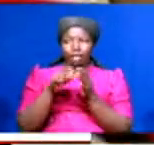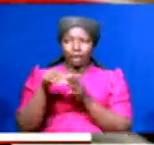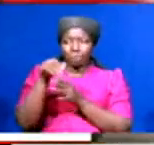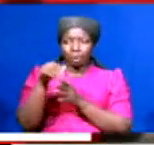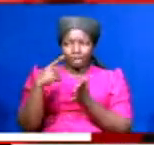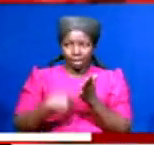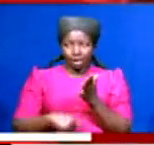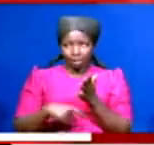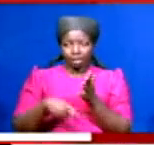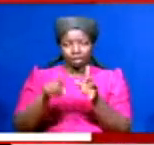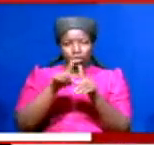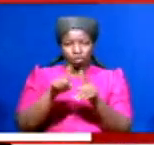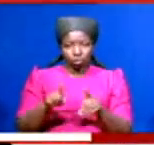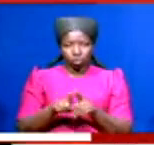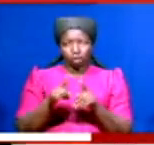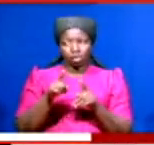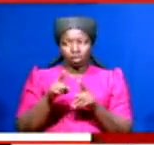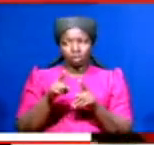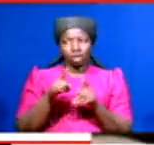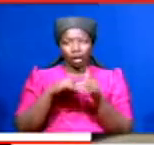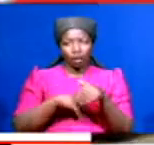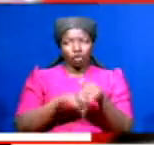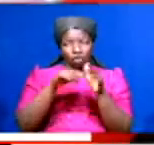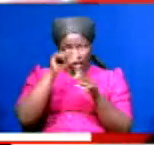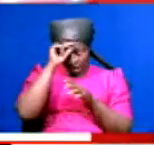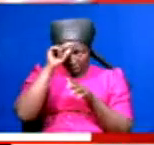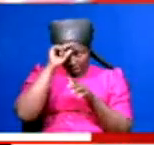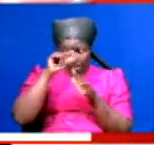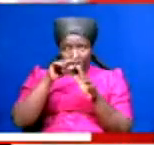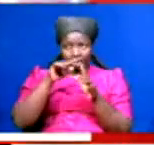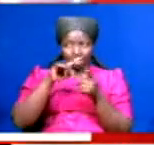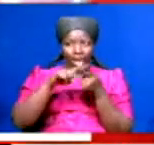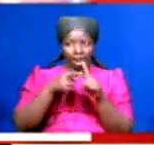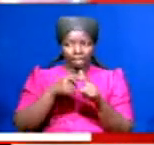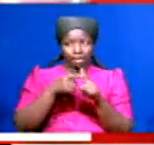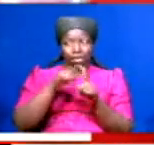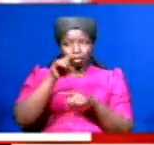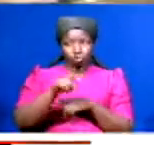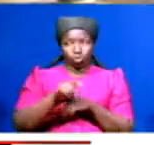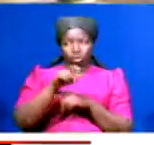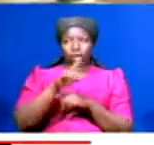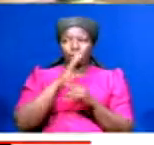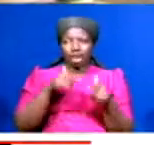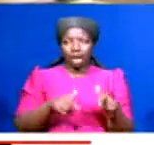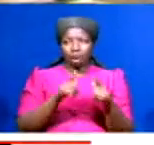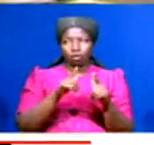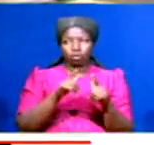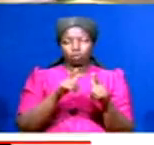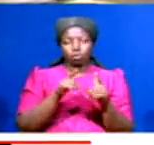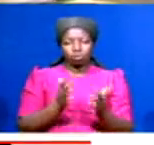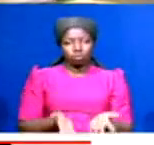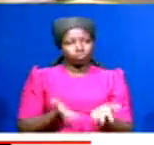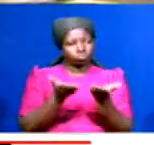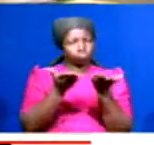na wanatimiza yale matakwa serikali ambayo imesema waruhusiwe tu wakuje tuinuane from bottom to get up. The reopening